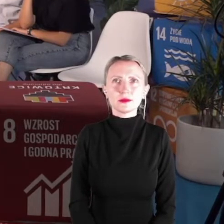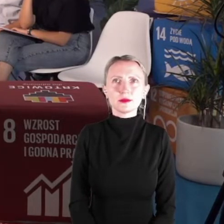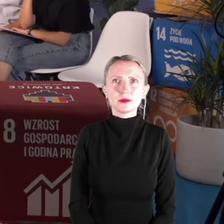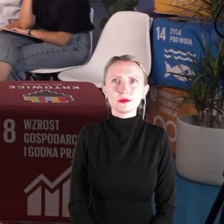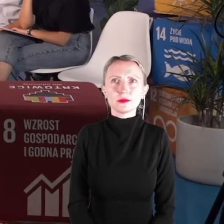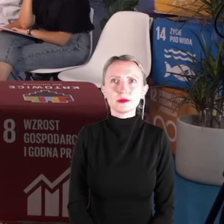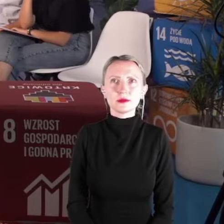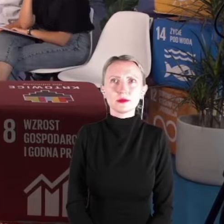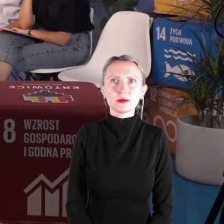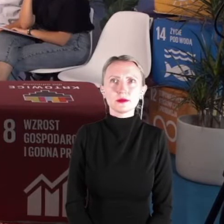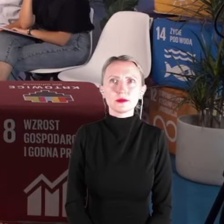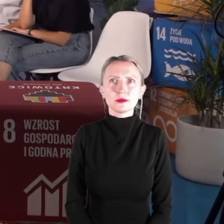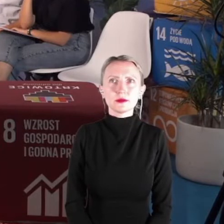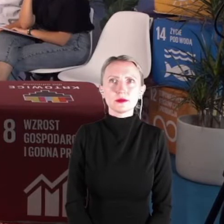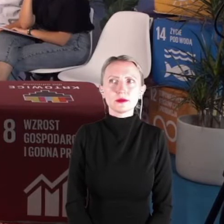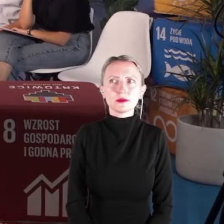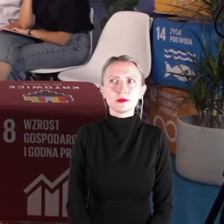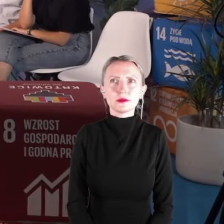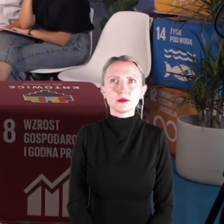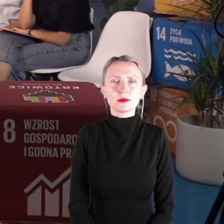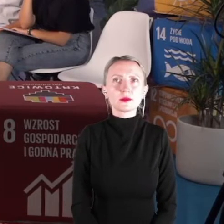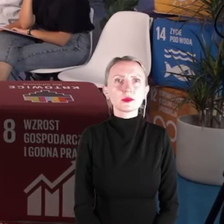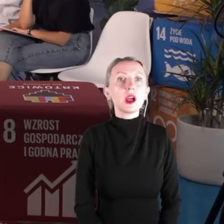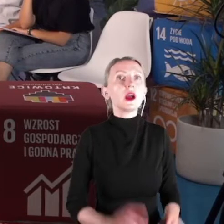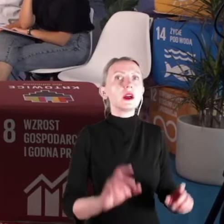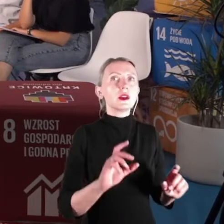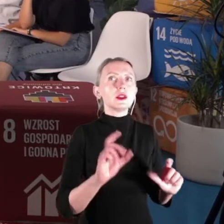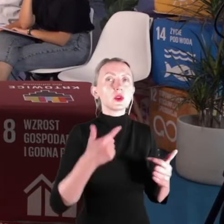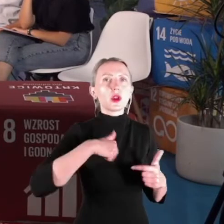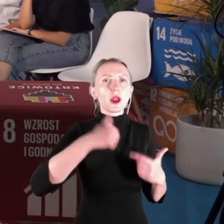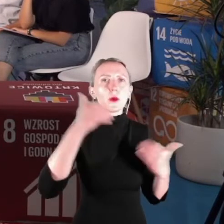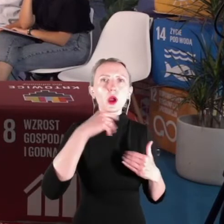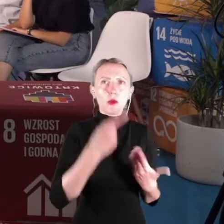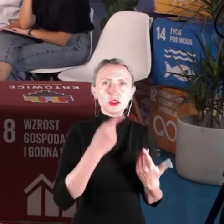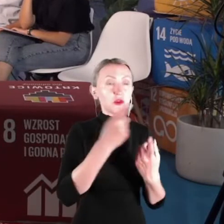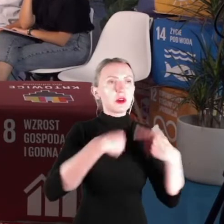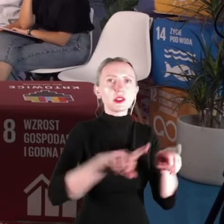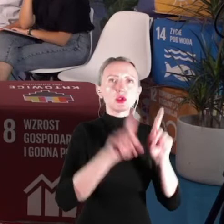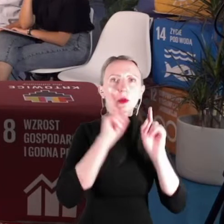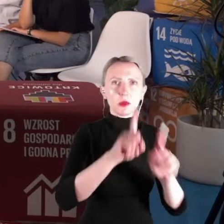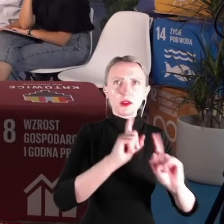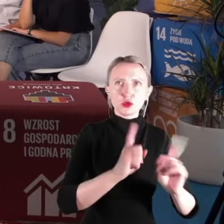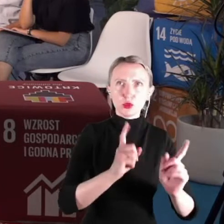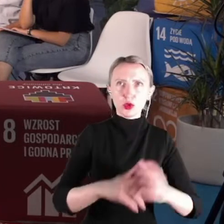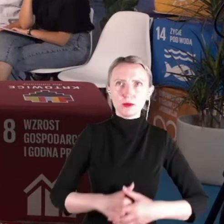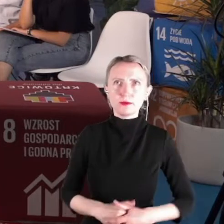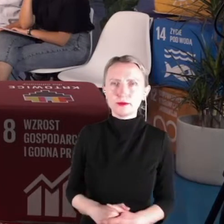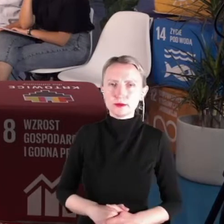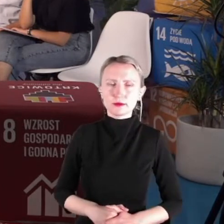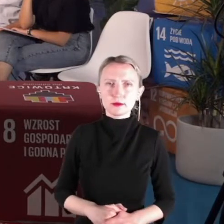¿Qué me gustaría y que hagan eso rápido?